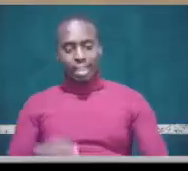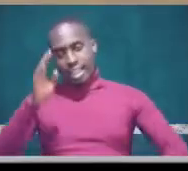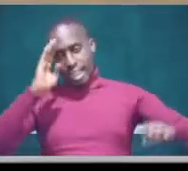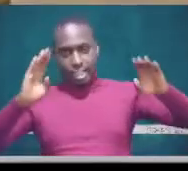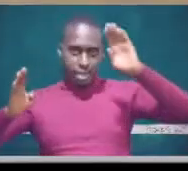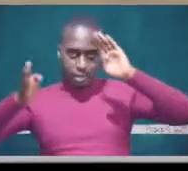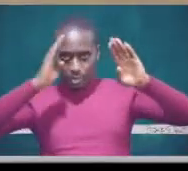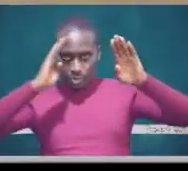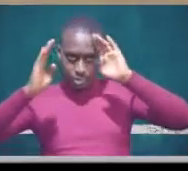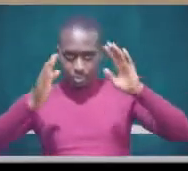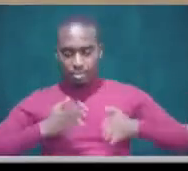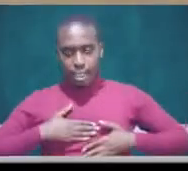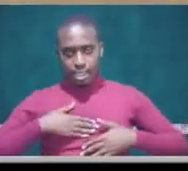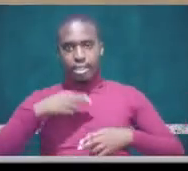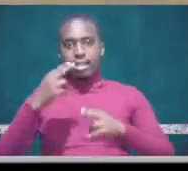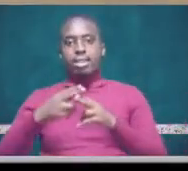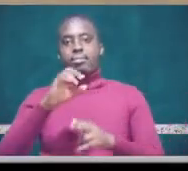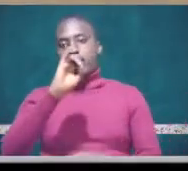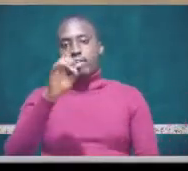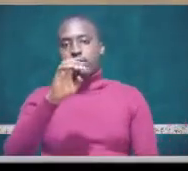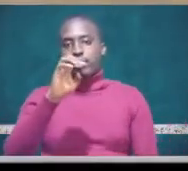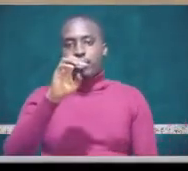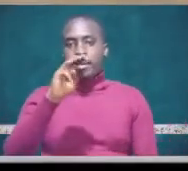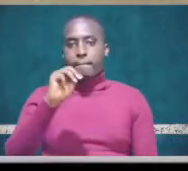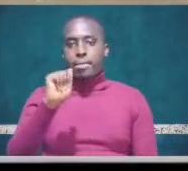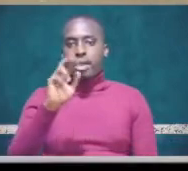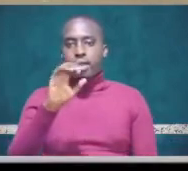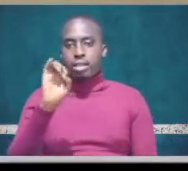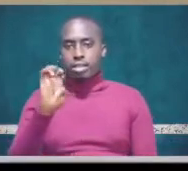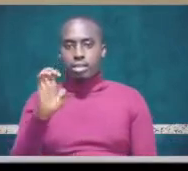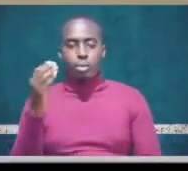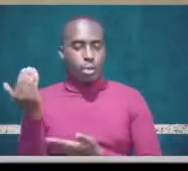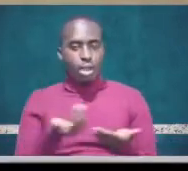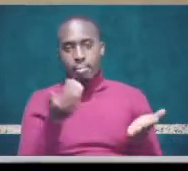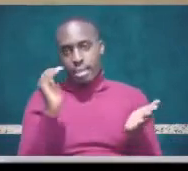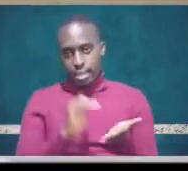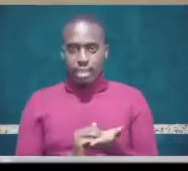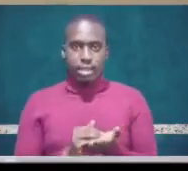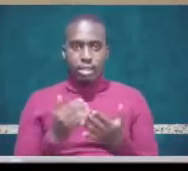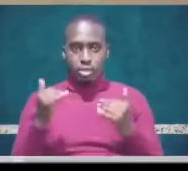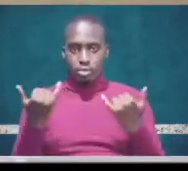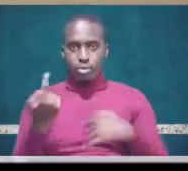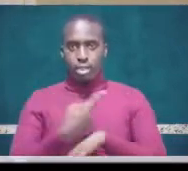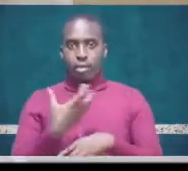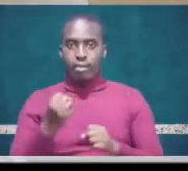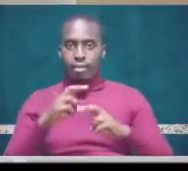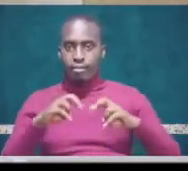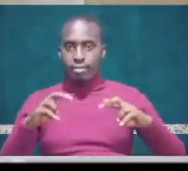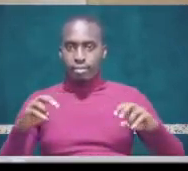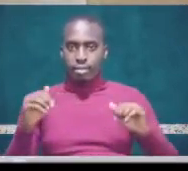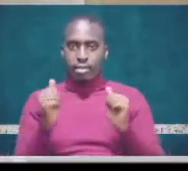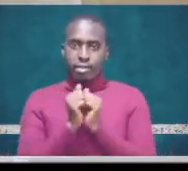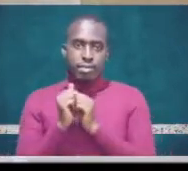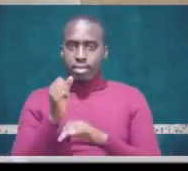Hello, my name is Teacher Jean-Marie. Welcome again. Today you have a physics with the